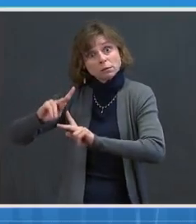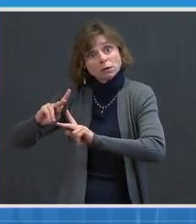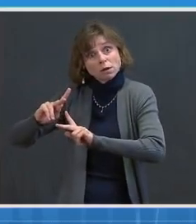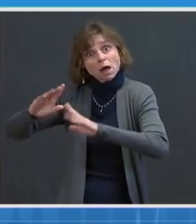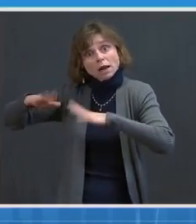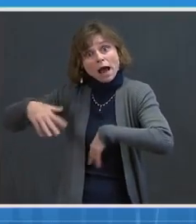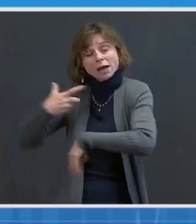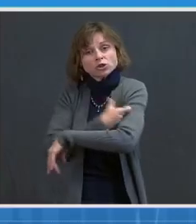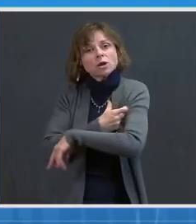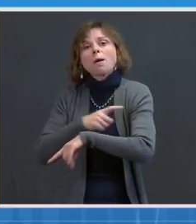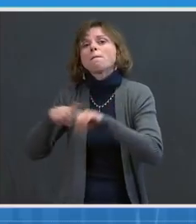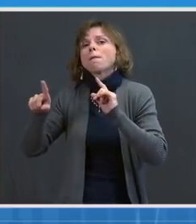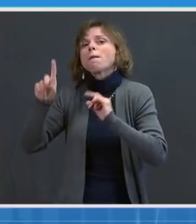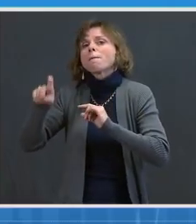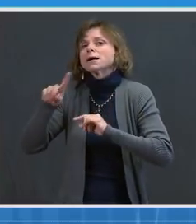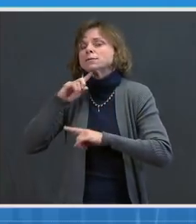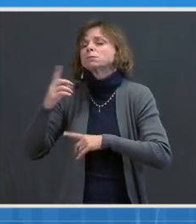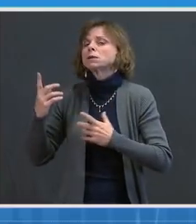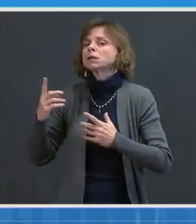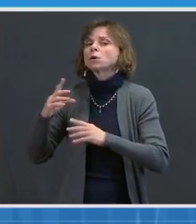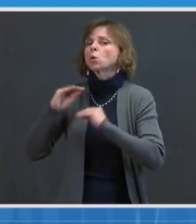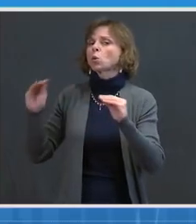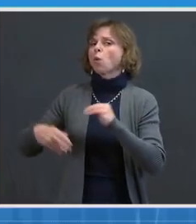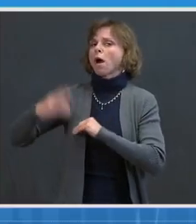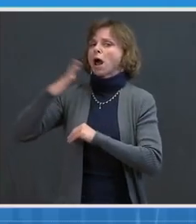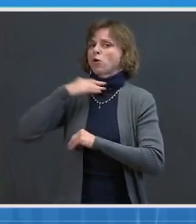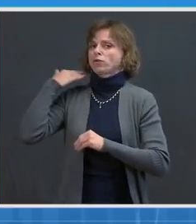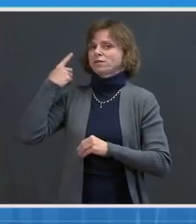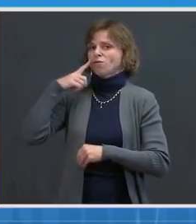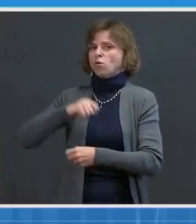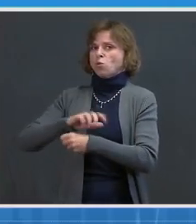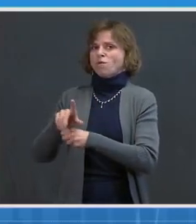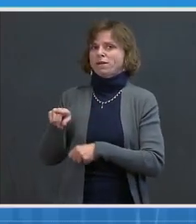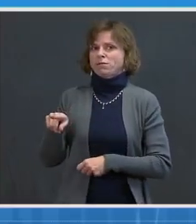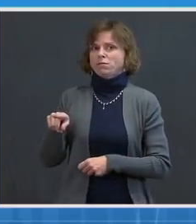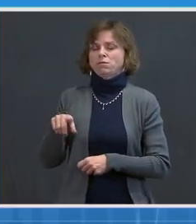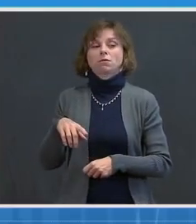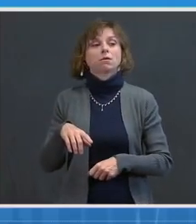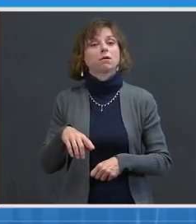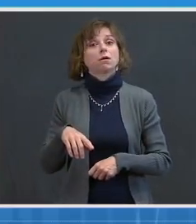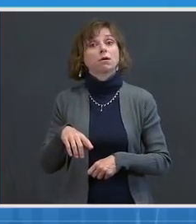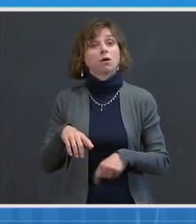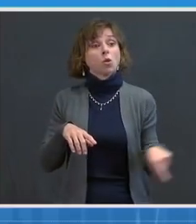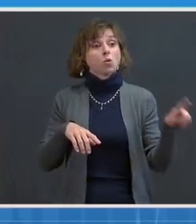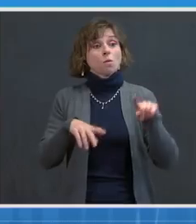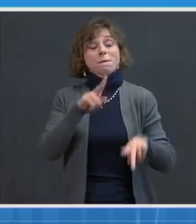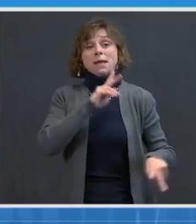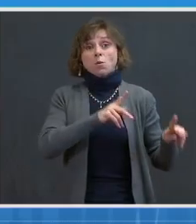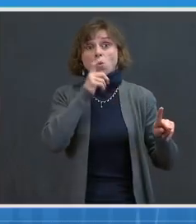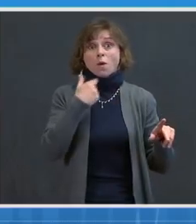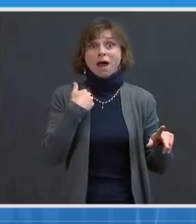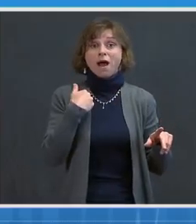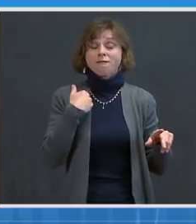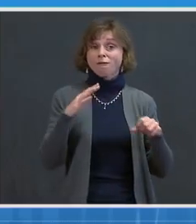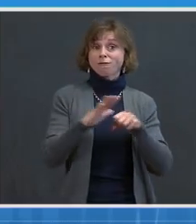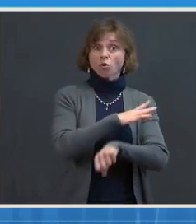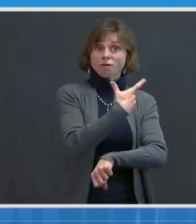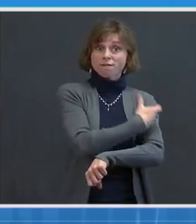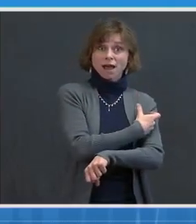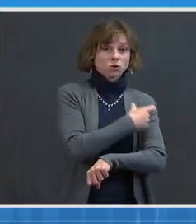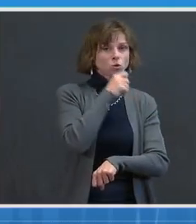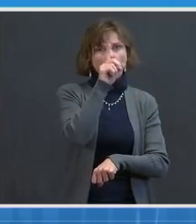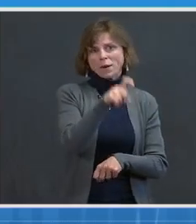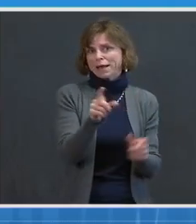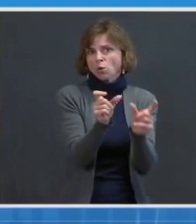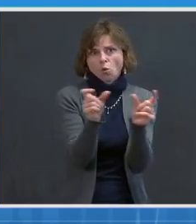severe illness from COVID-19. And that fully vaccinated people do not need to quarantine or get tested following contact